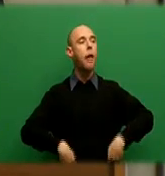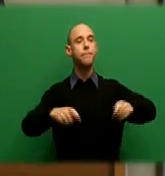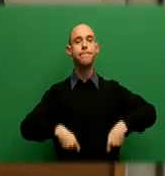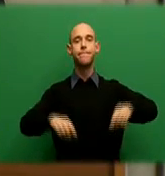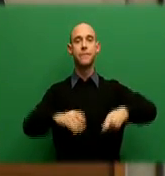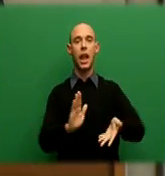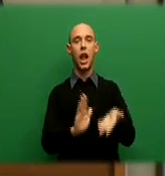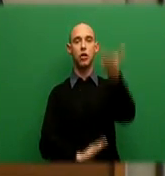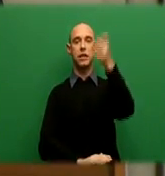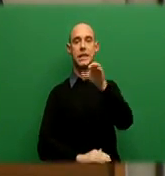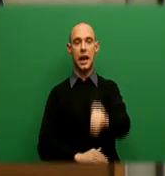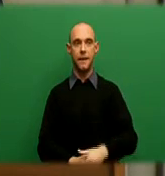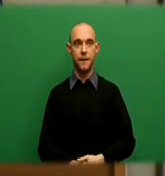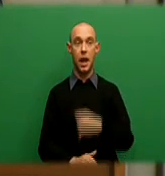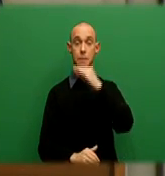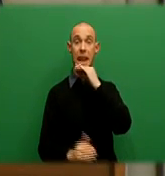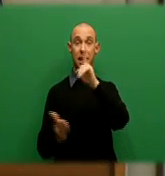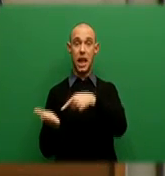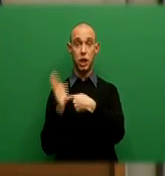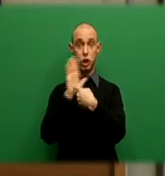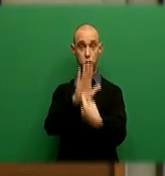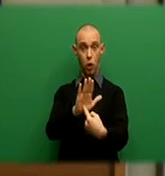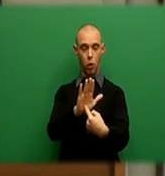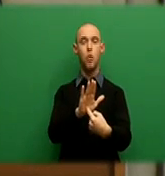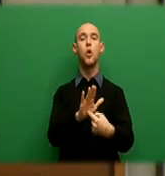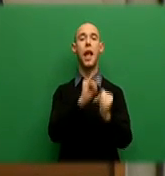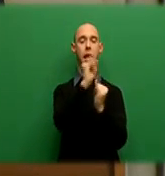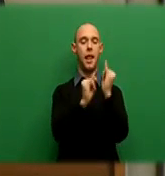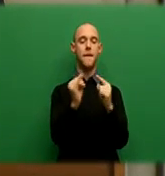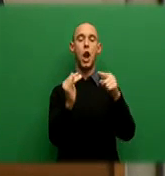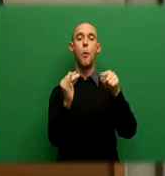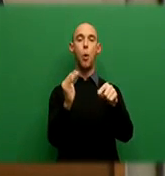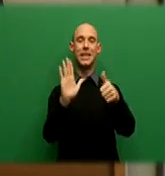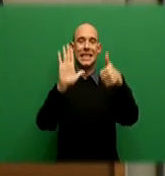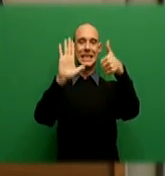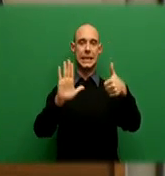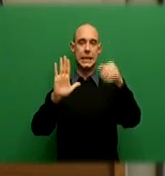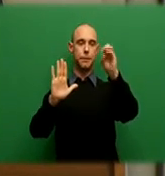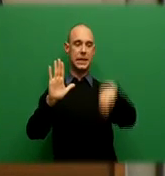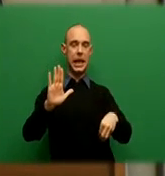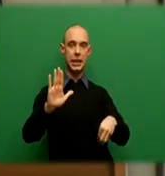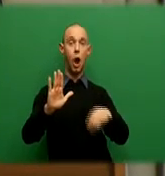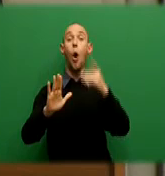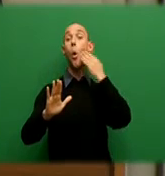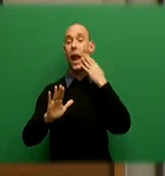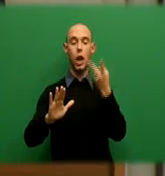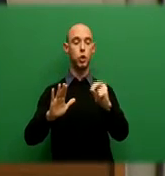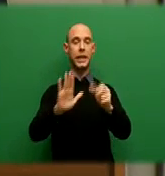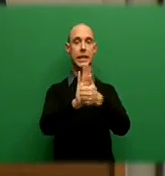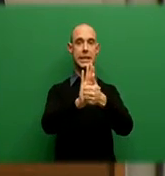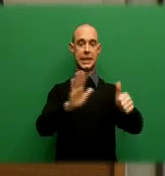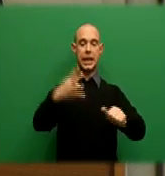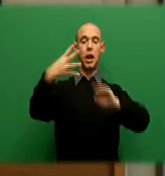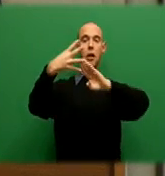price inflation is now expected to peak at 11.6% in the final quarter of 2016,